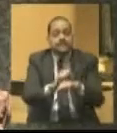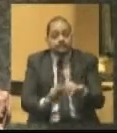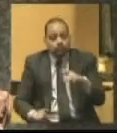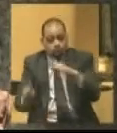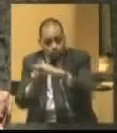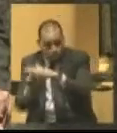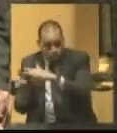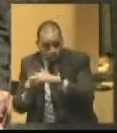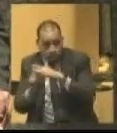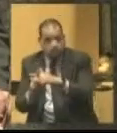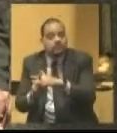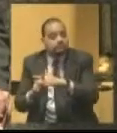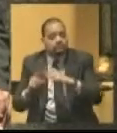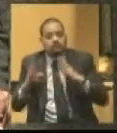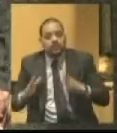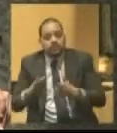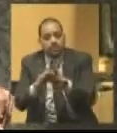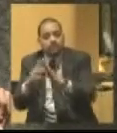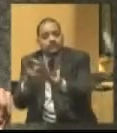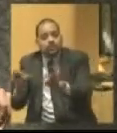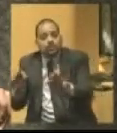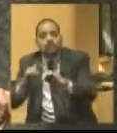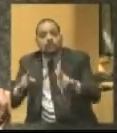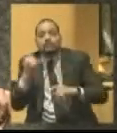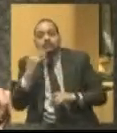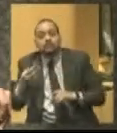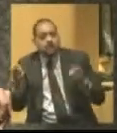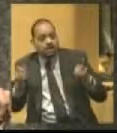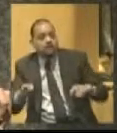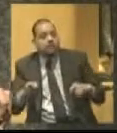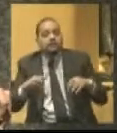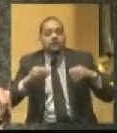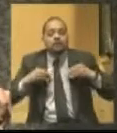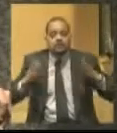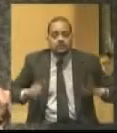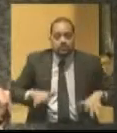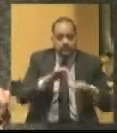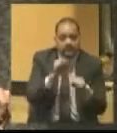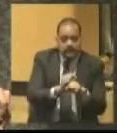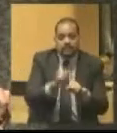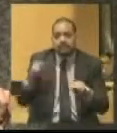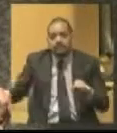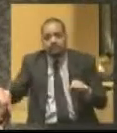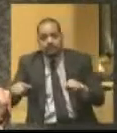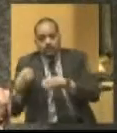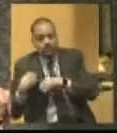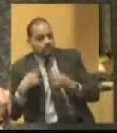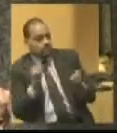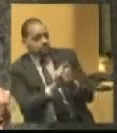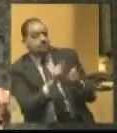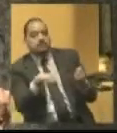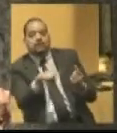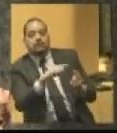to entice slaves away from their masters. Over the course of the next year and a half, Union authorities maintained that same